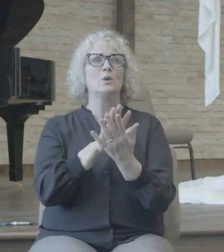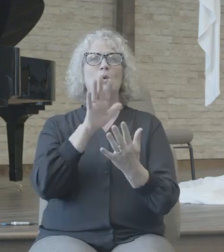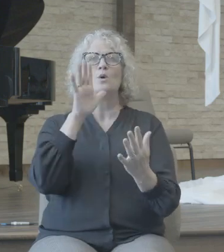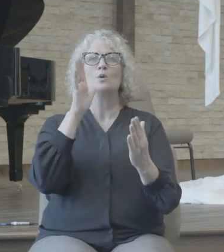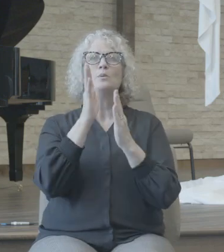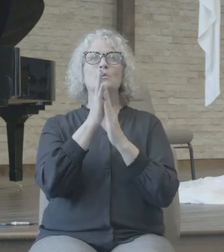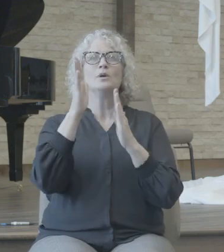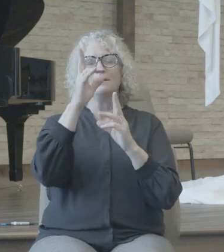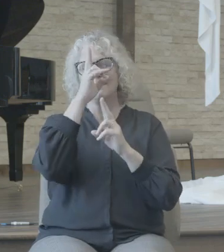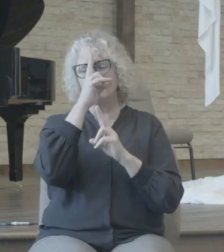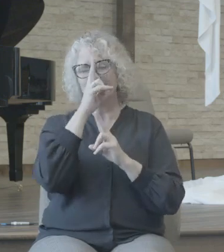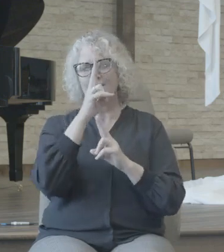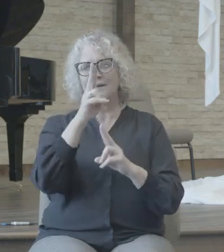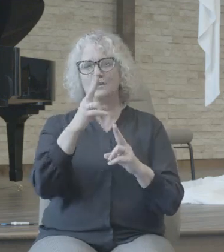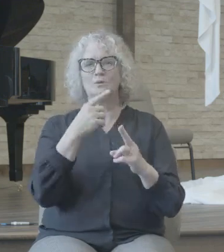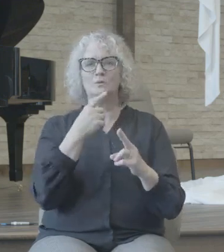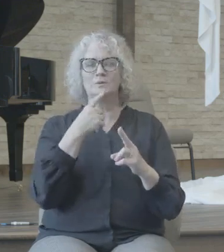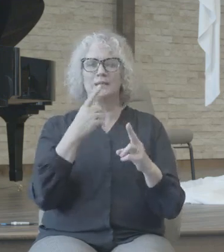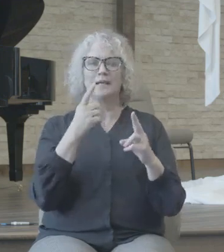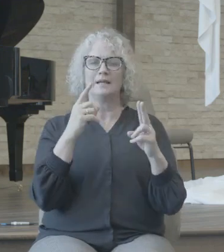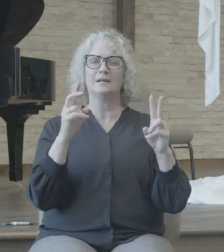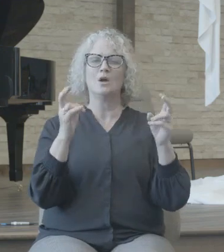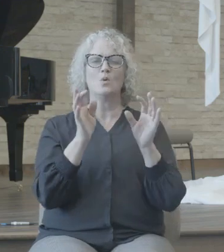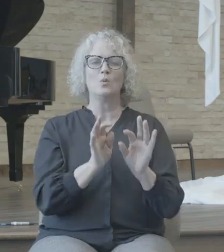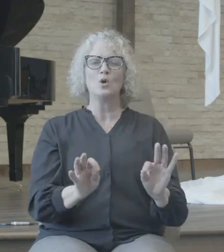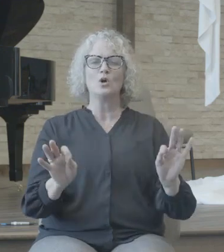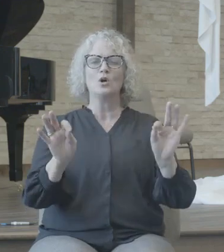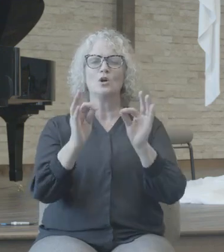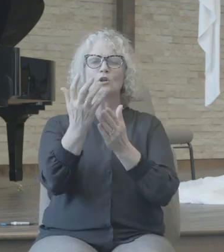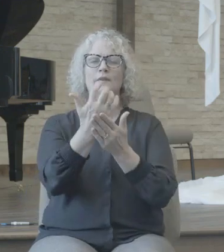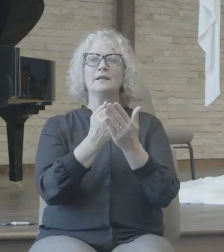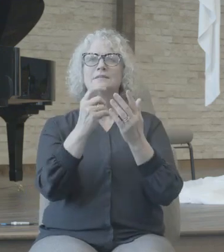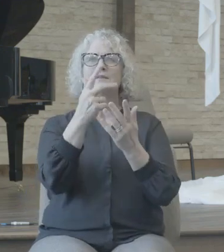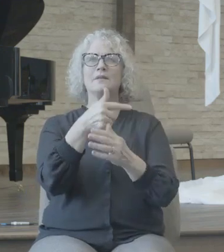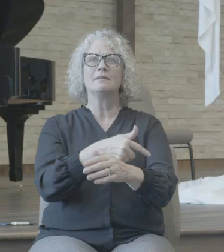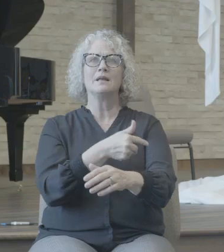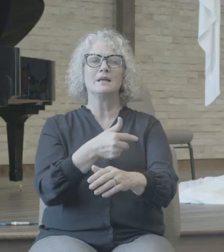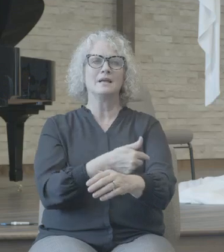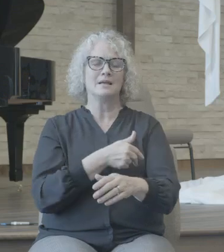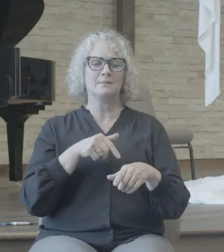honor in saying, "Worthy is the Lamb," in our worship.